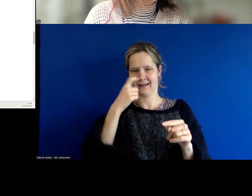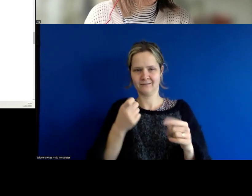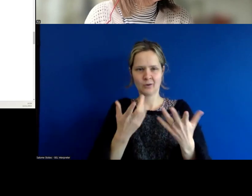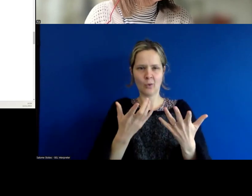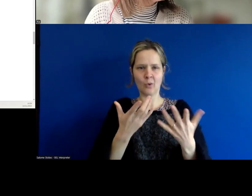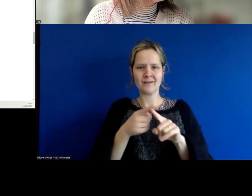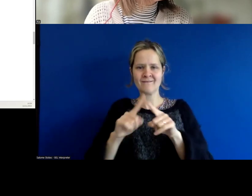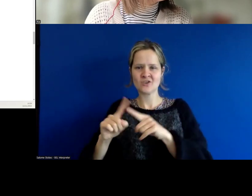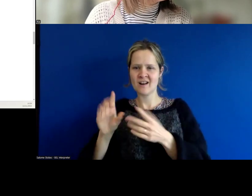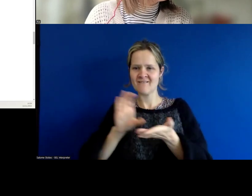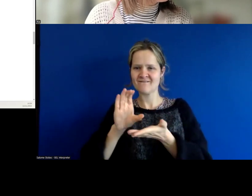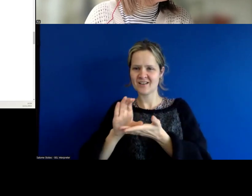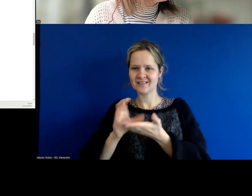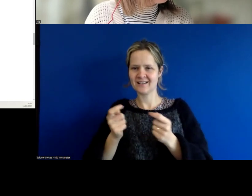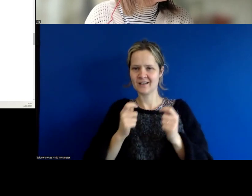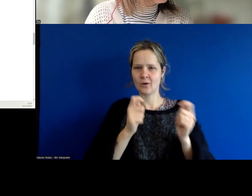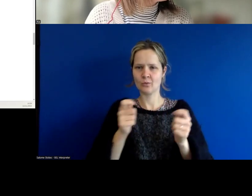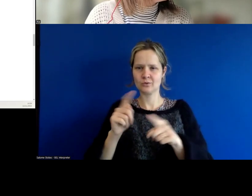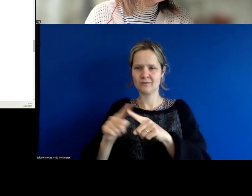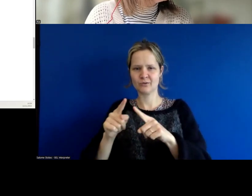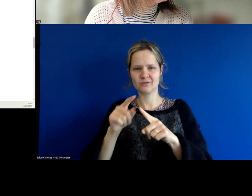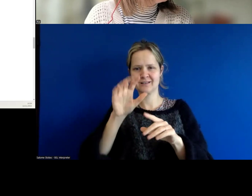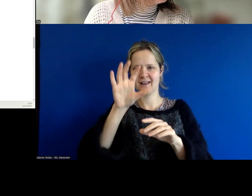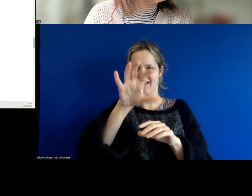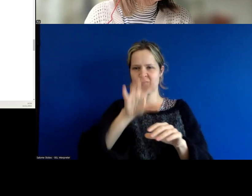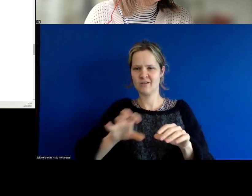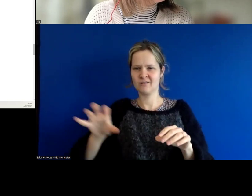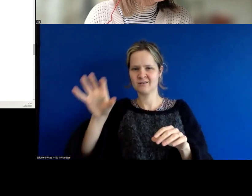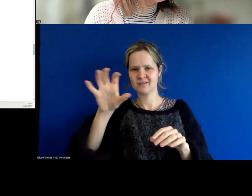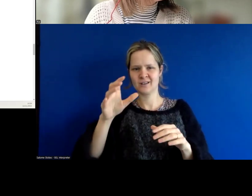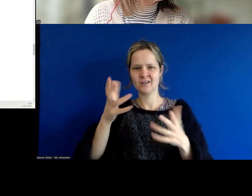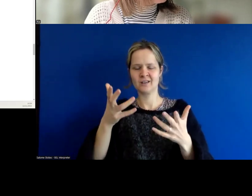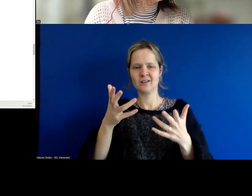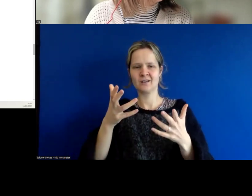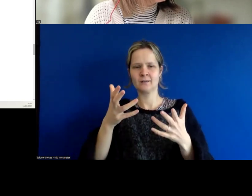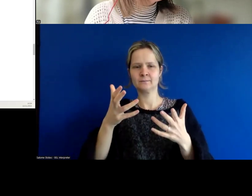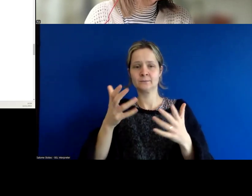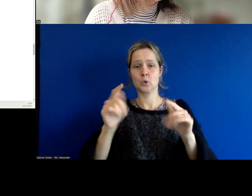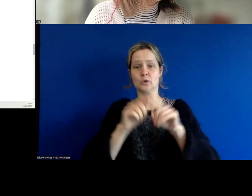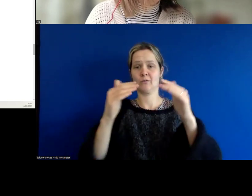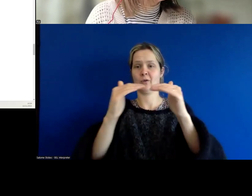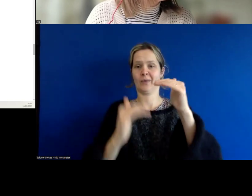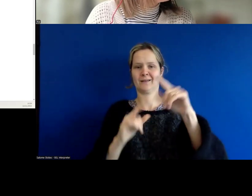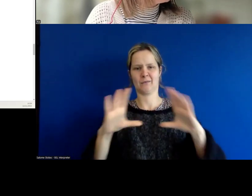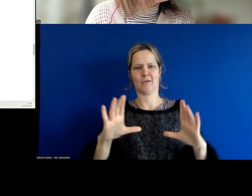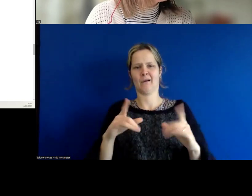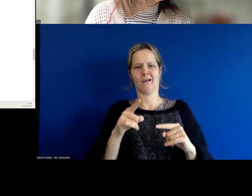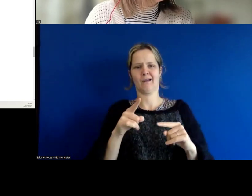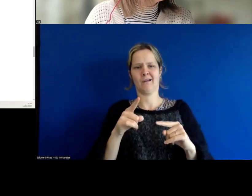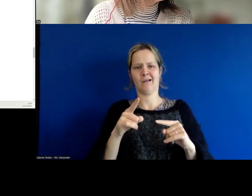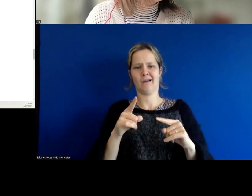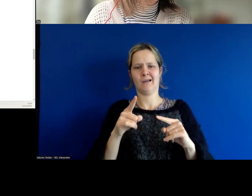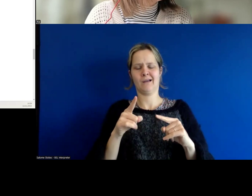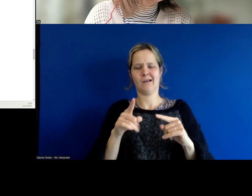different funding's been awarded in Coventry to different categories of Arts Council. And then just to go a bit further down, you might be interested in proportion of creative and